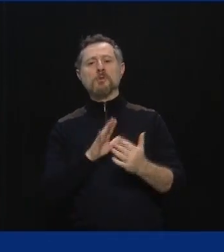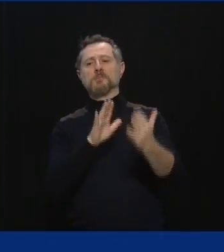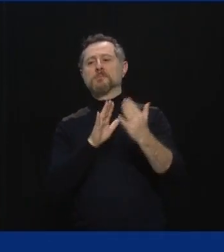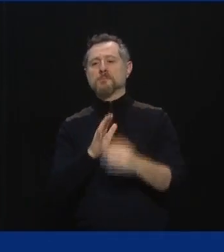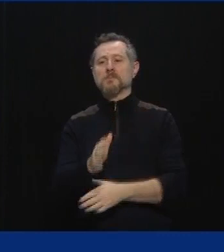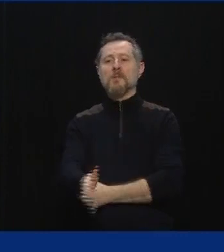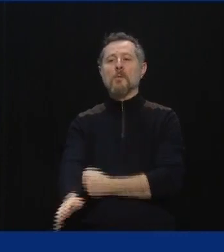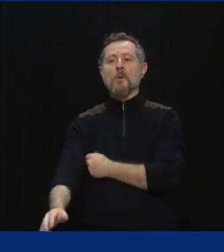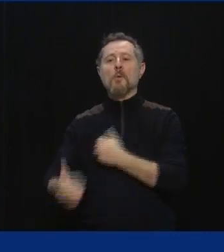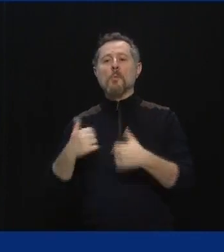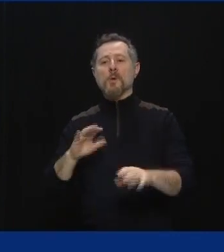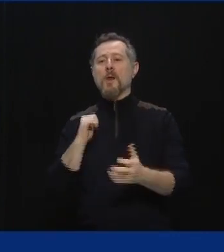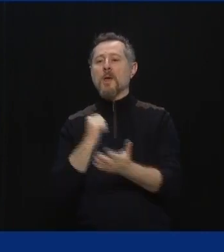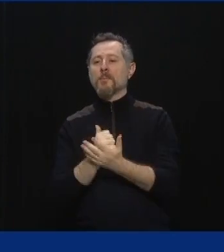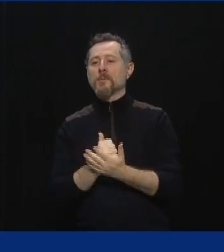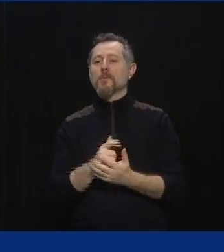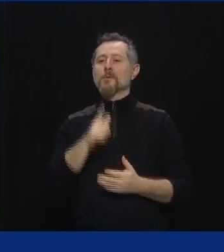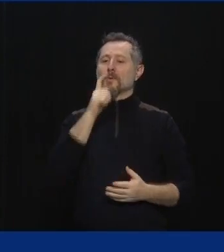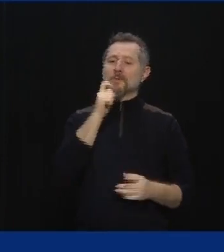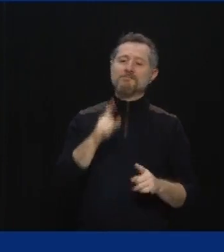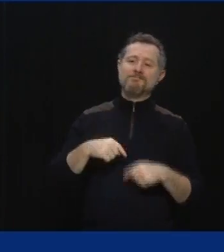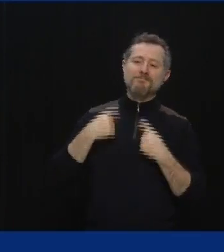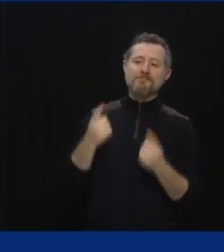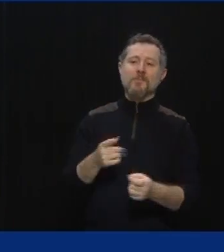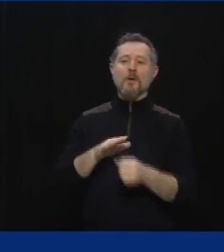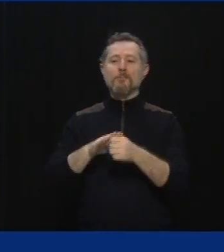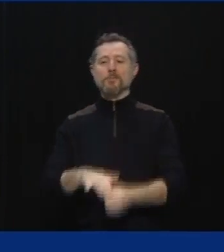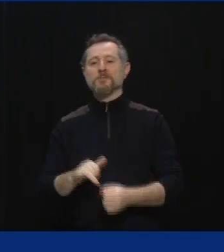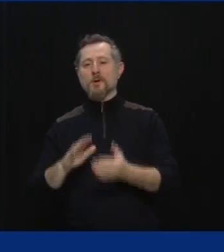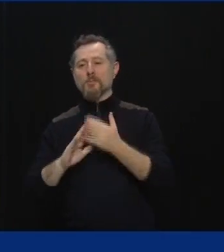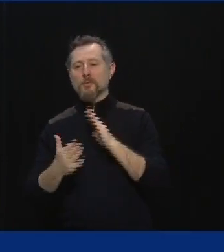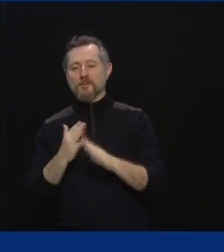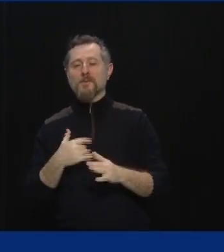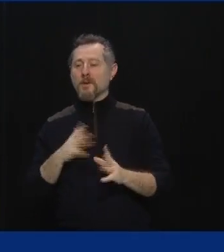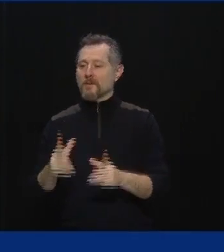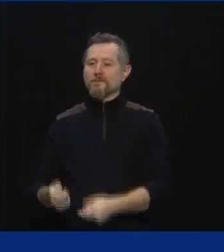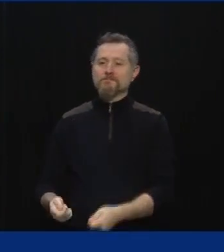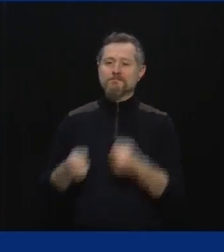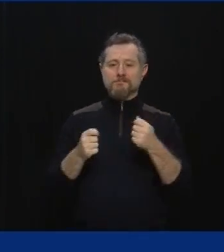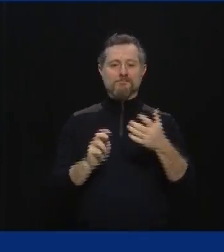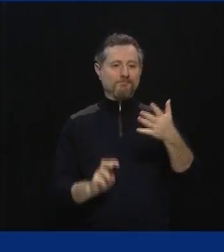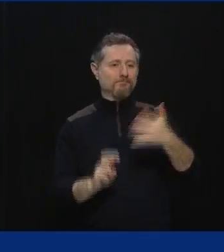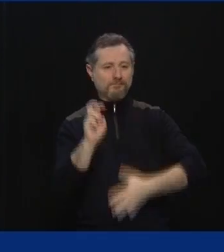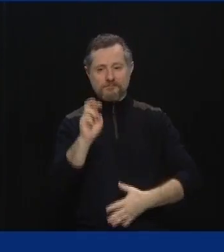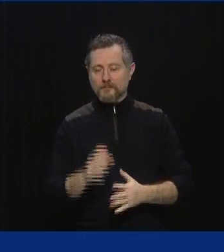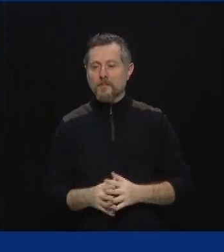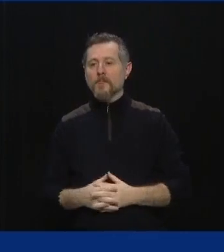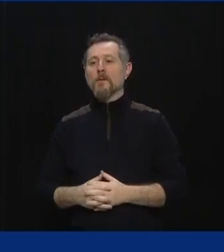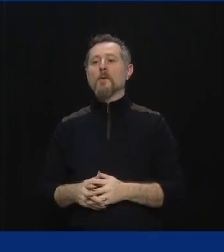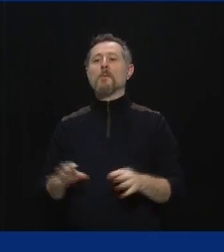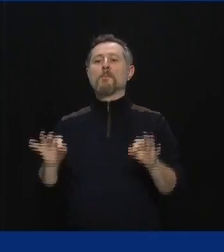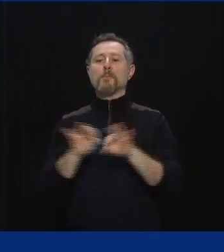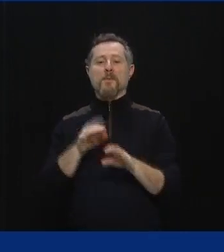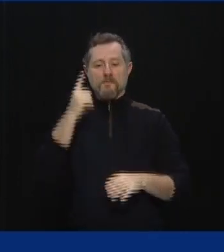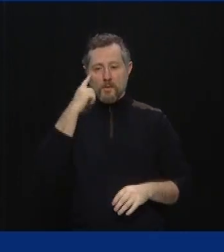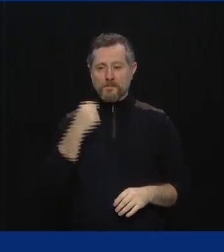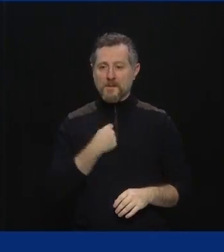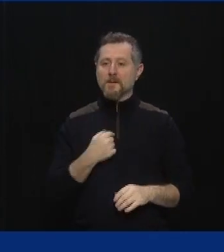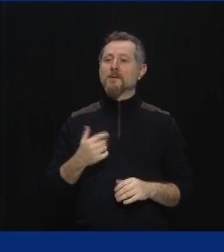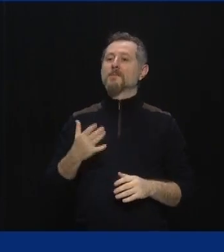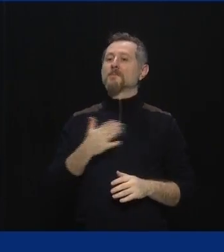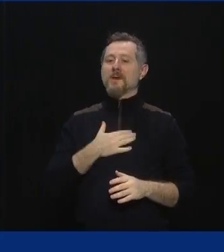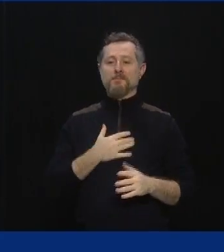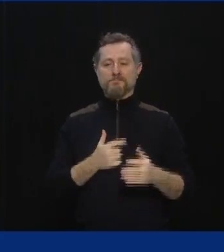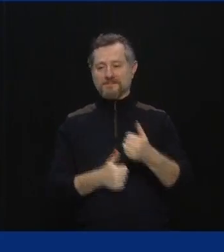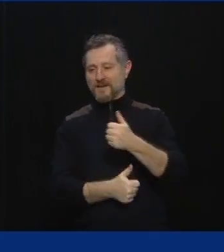upward mobility for underserved communities. Governor, I know you've mentioned it. We've discussed this. This is very important to me personally, as well as the leadership of the